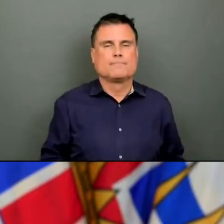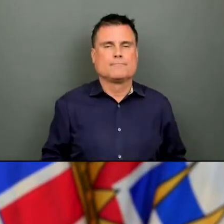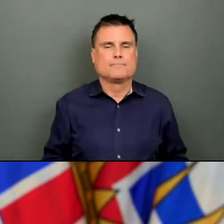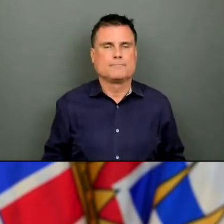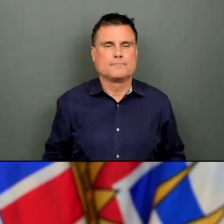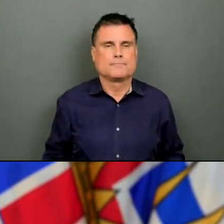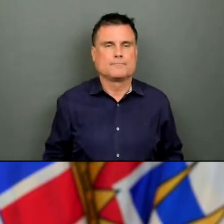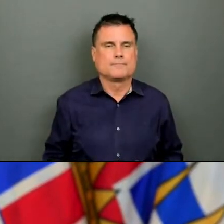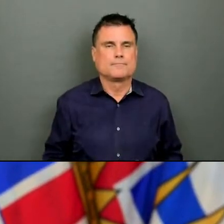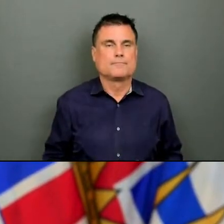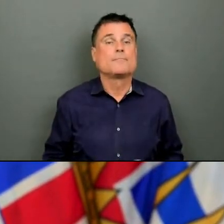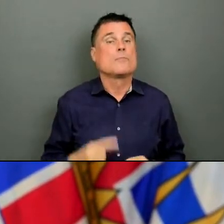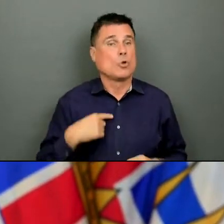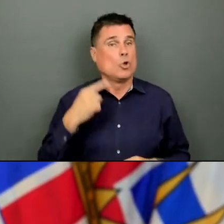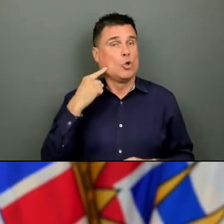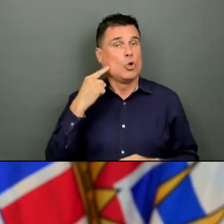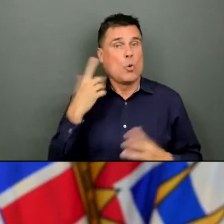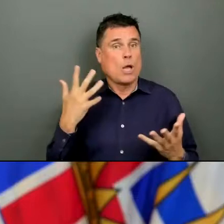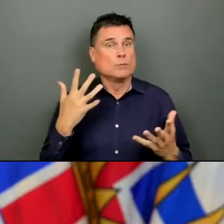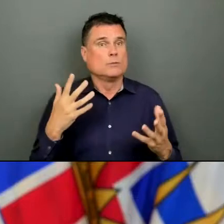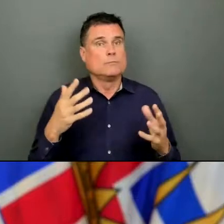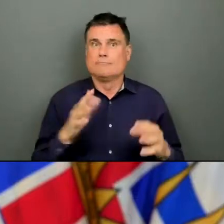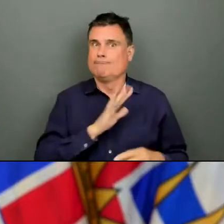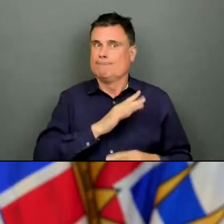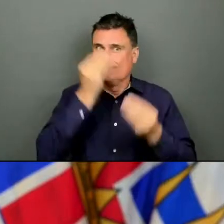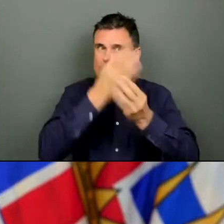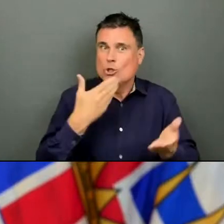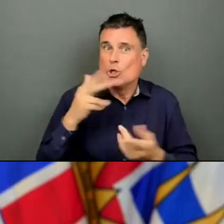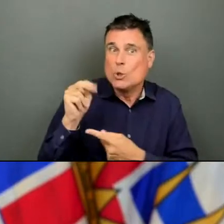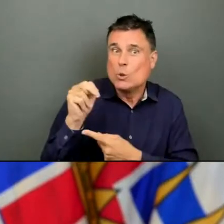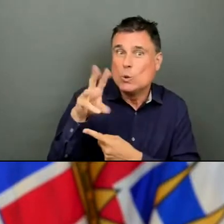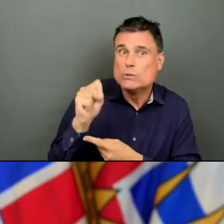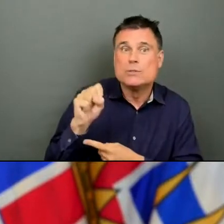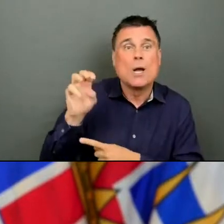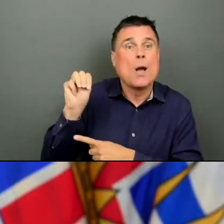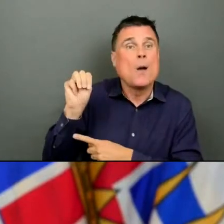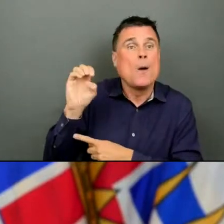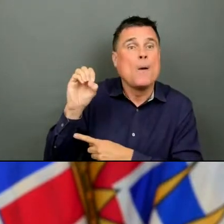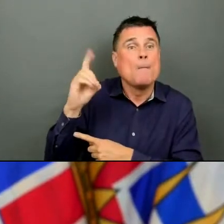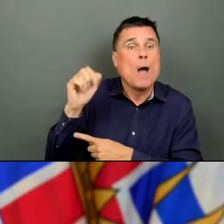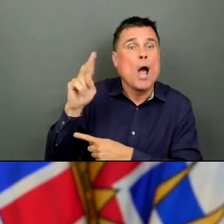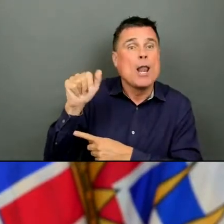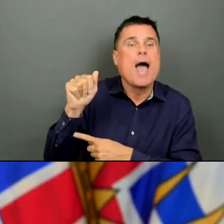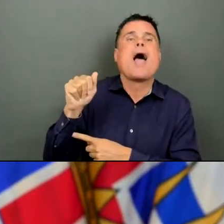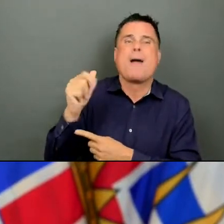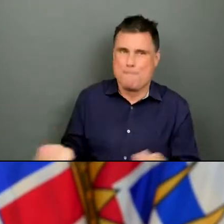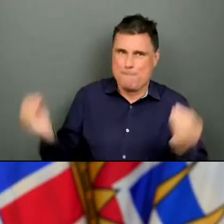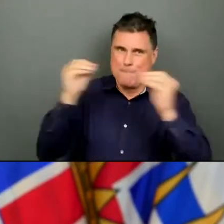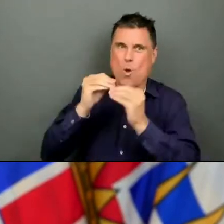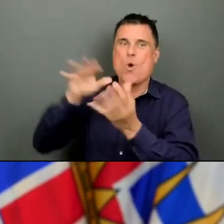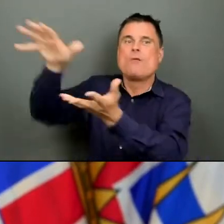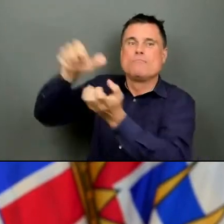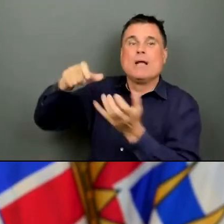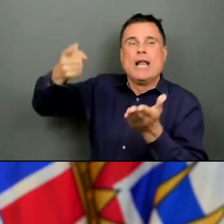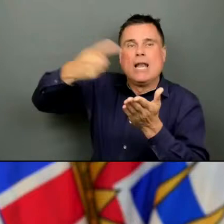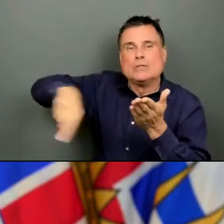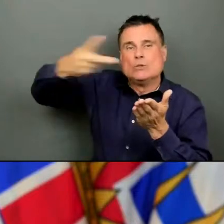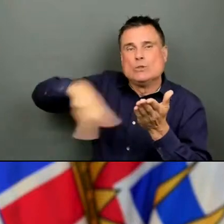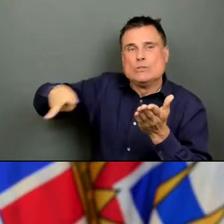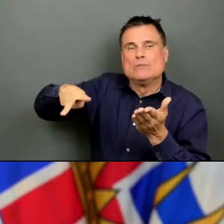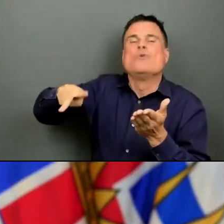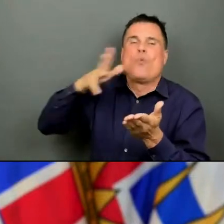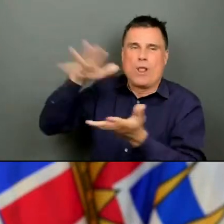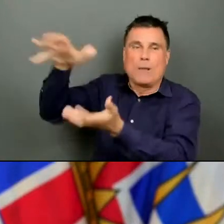about additional doses of Moderna coming in the coming weeks, and that will allow us to expand our immunization program even